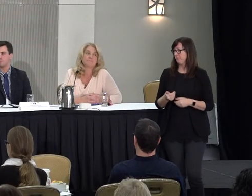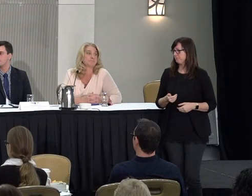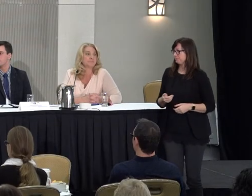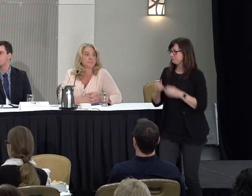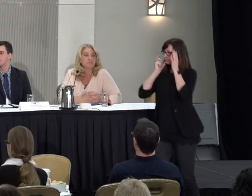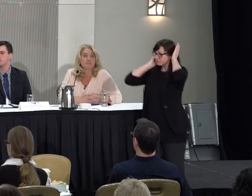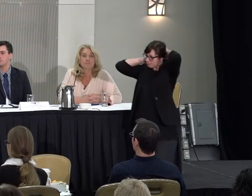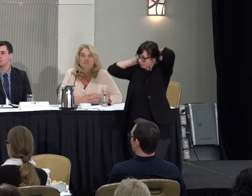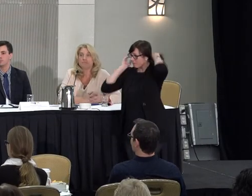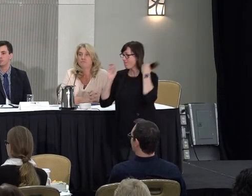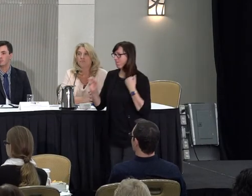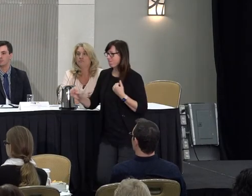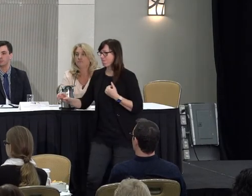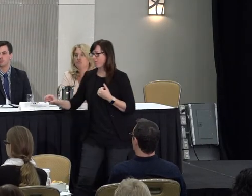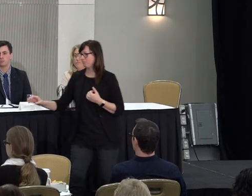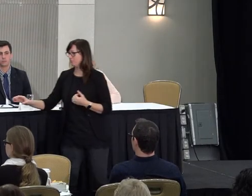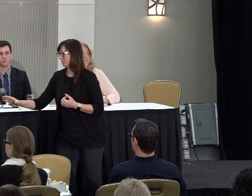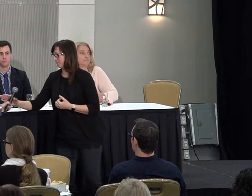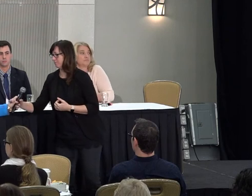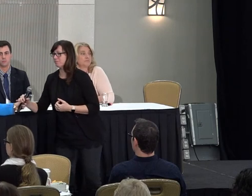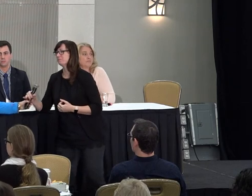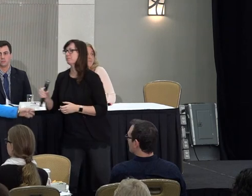Thank you. We have another question.